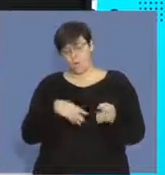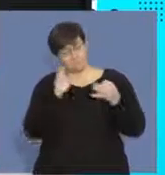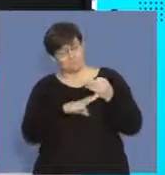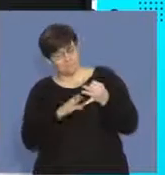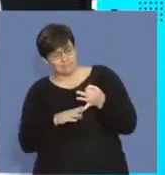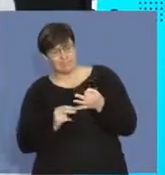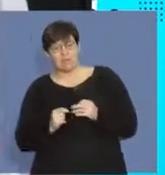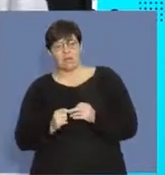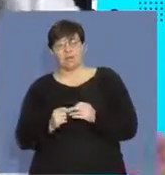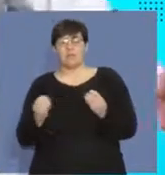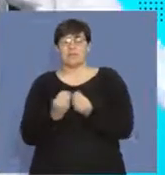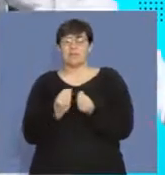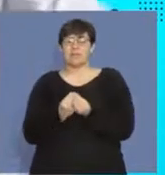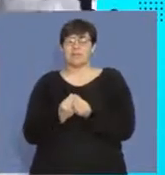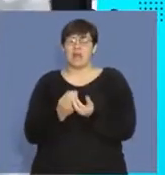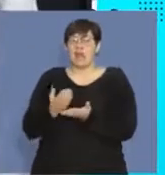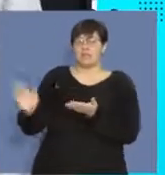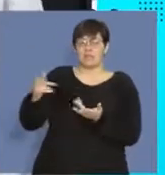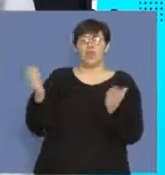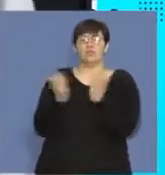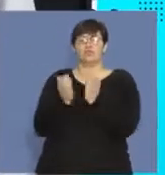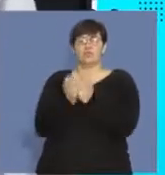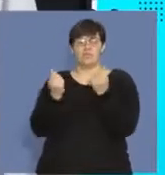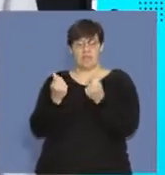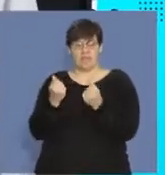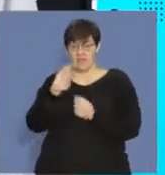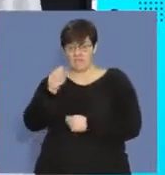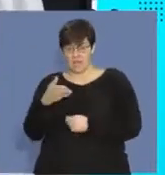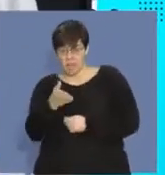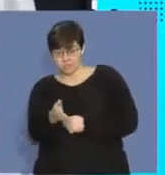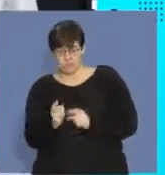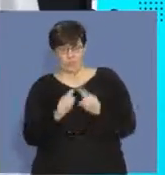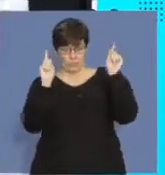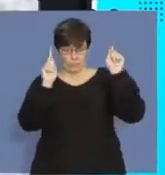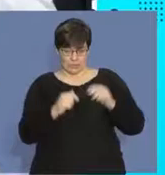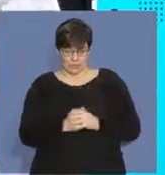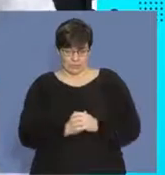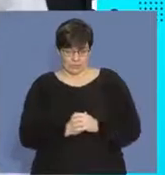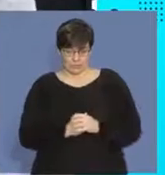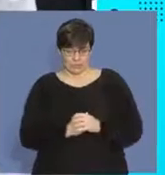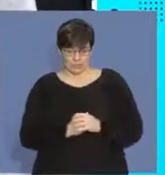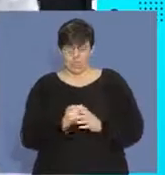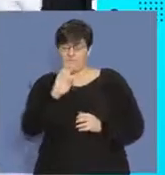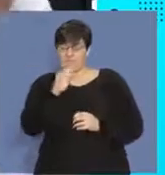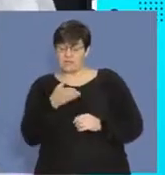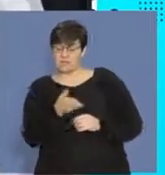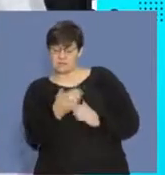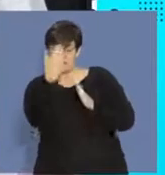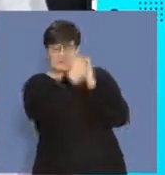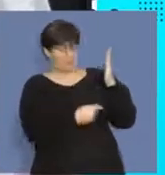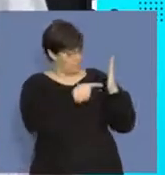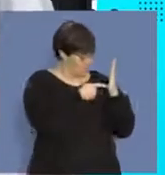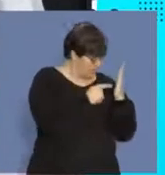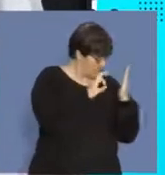Items, for example, we said that as with school fees, you will find that on your school fee statement, there's no